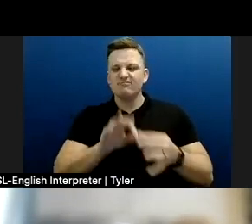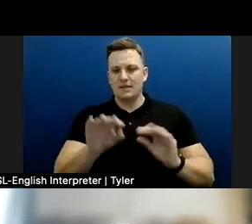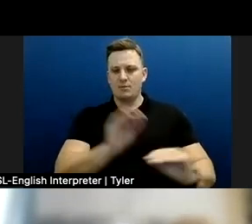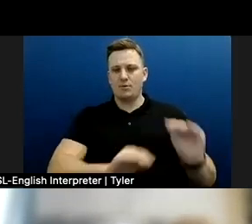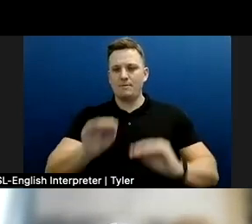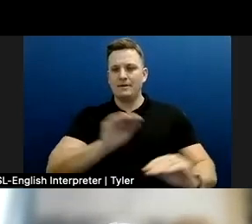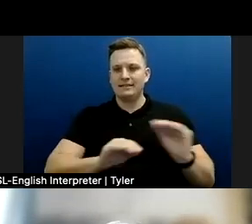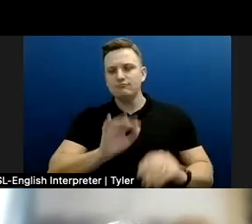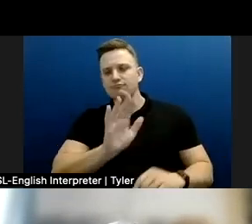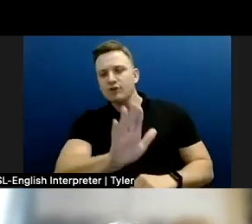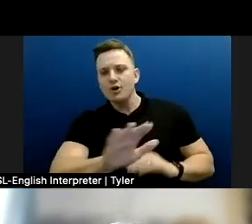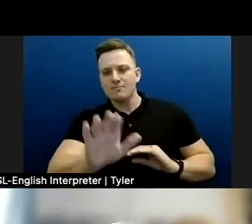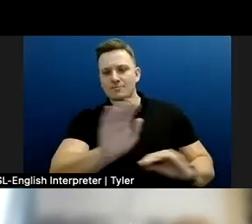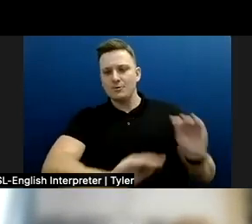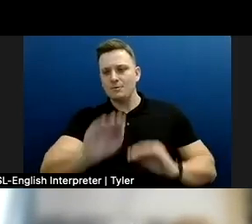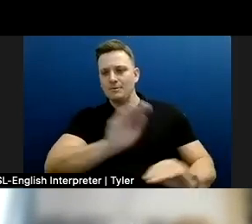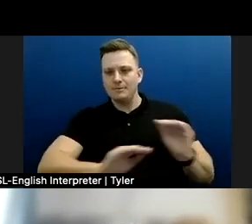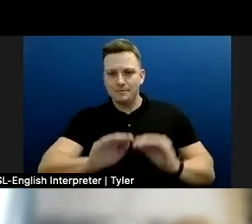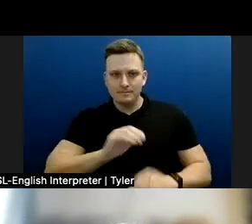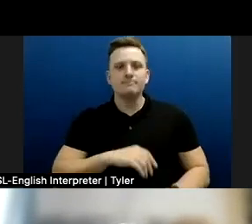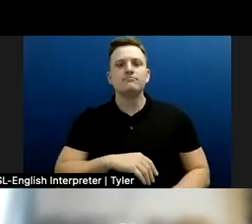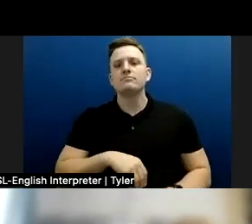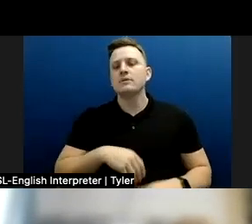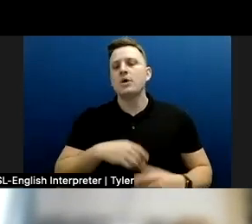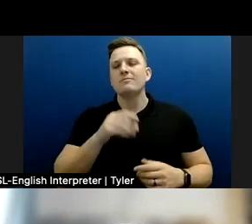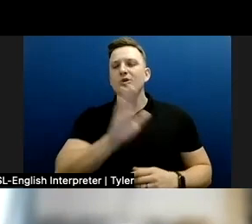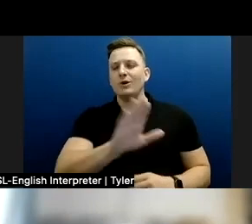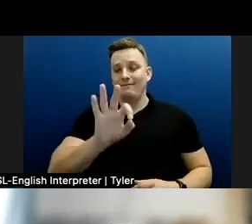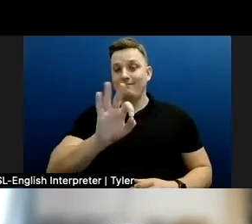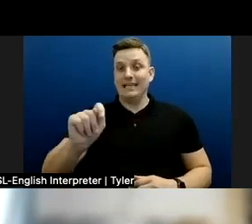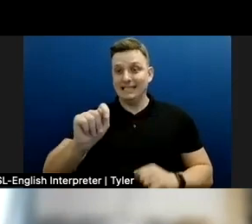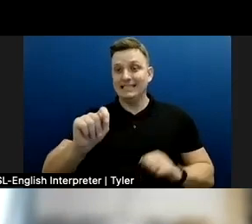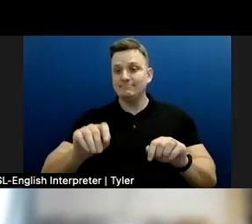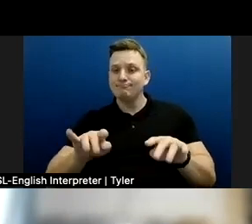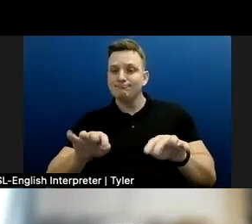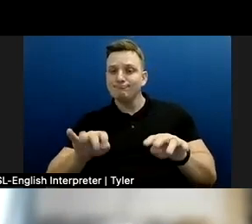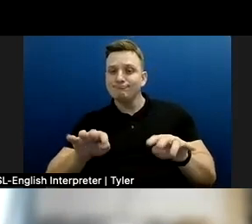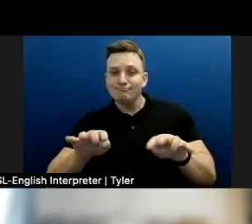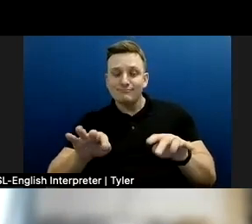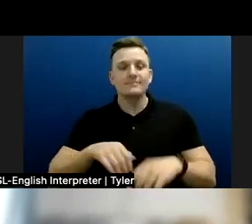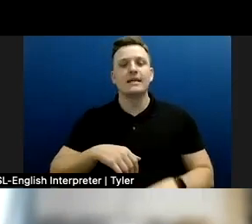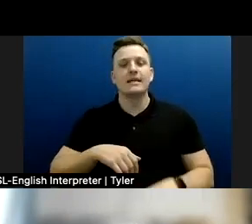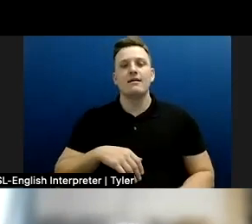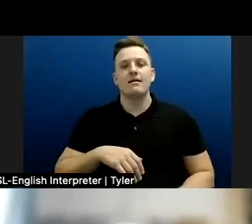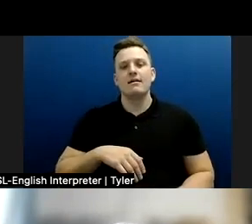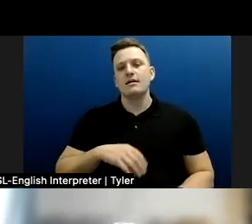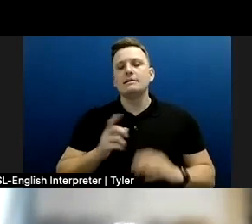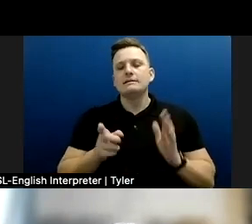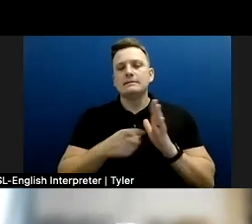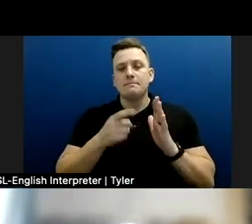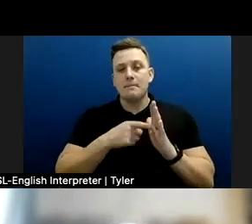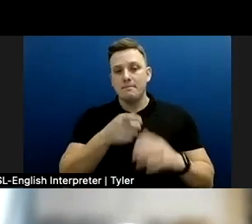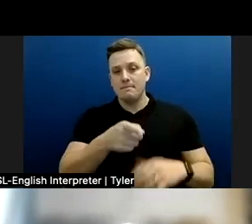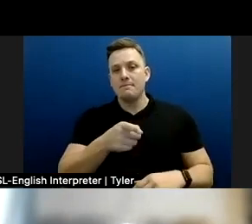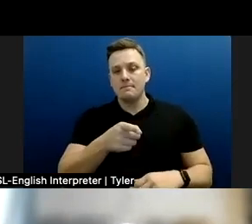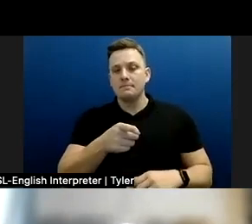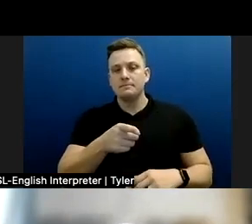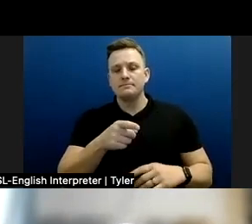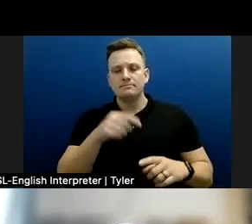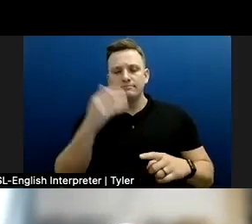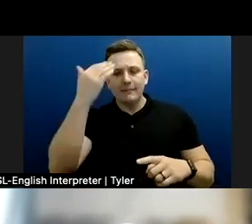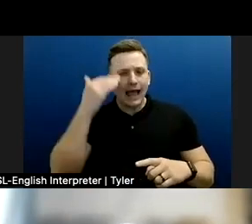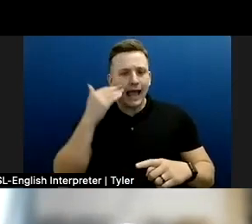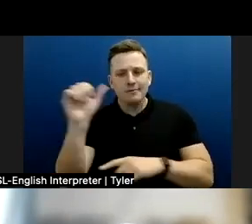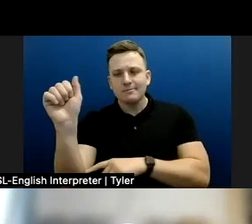really coming from her body. So there's wiggling of her toes, and sometimes a move of the